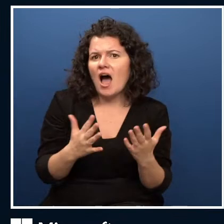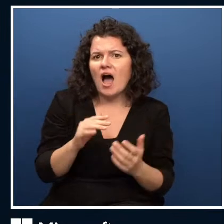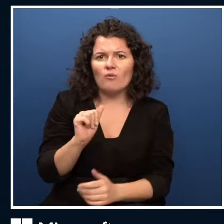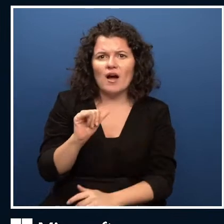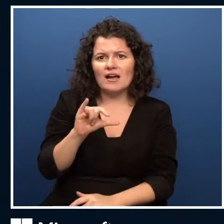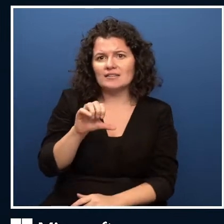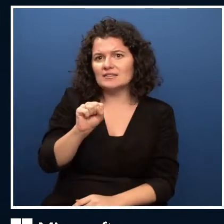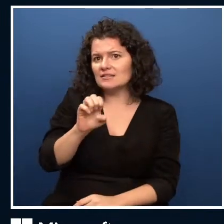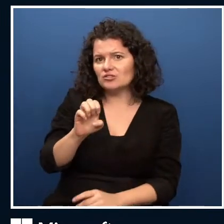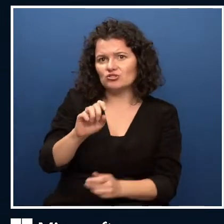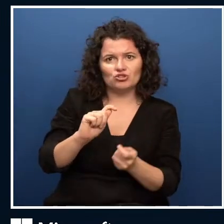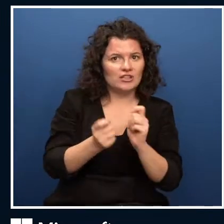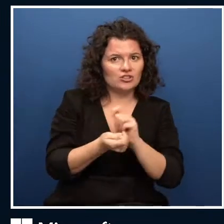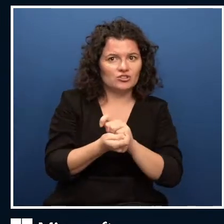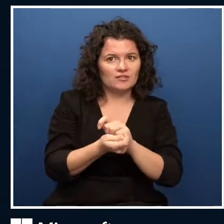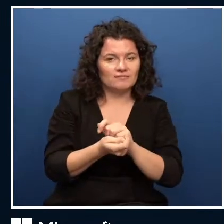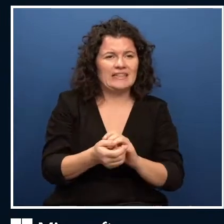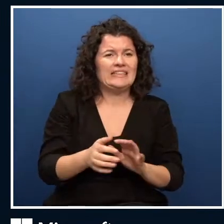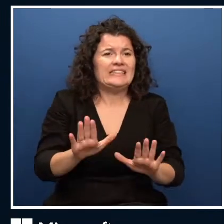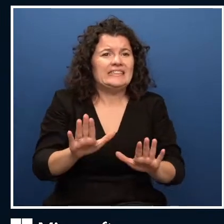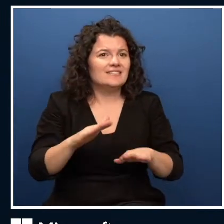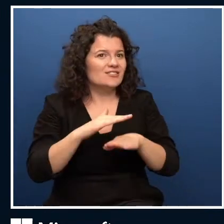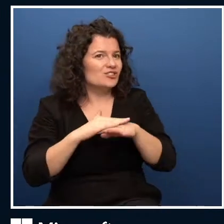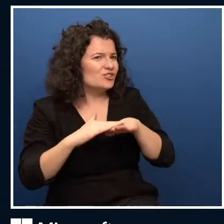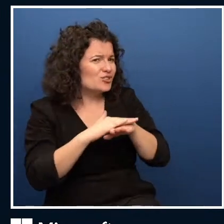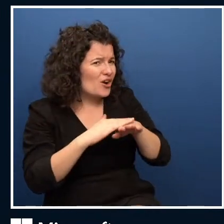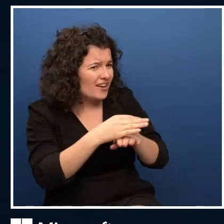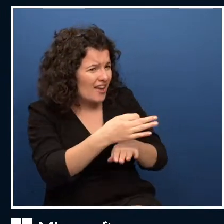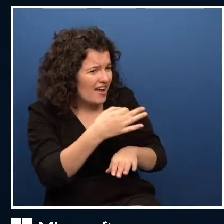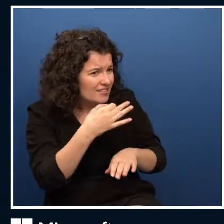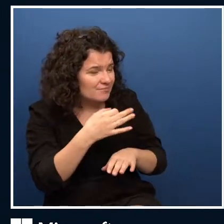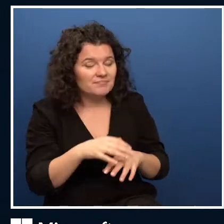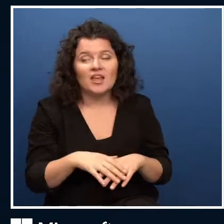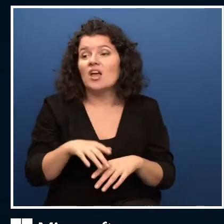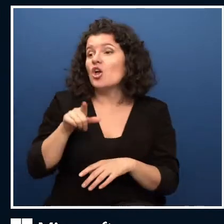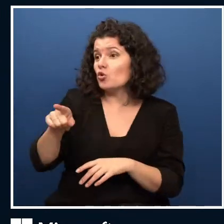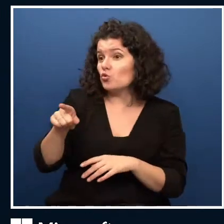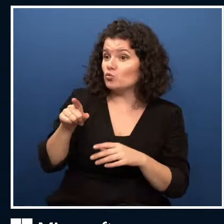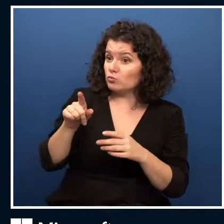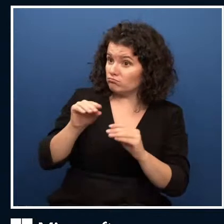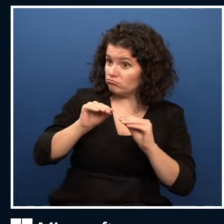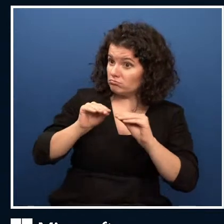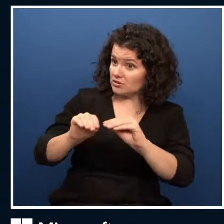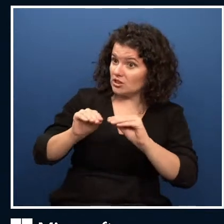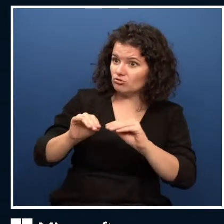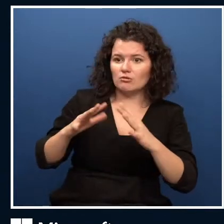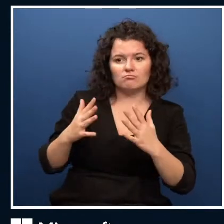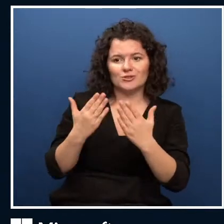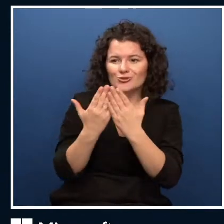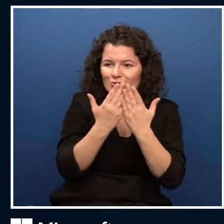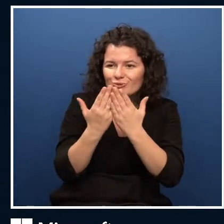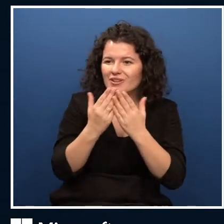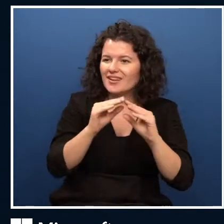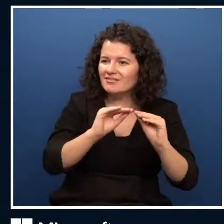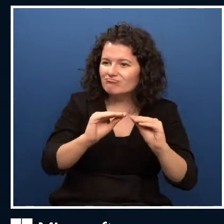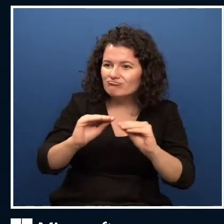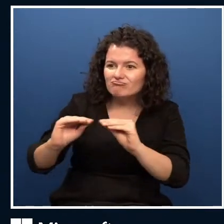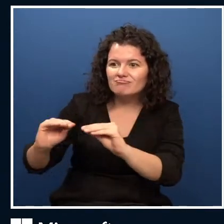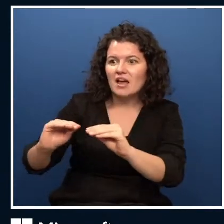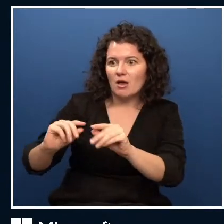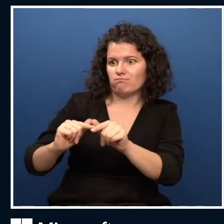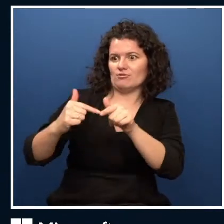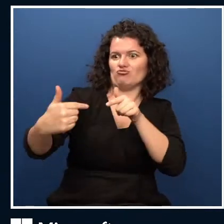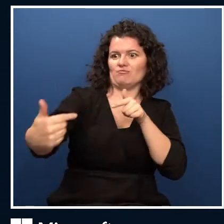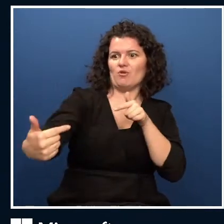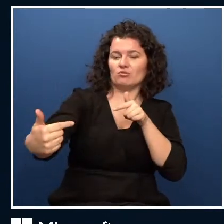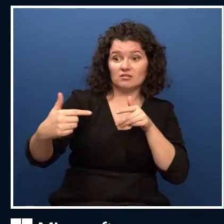Sorry, can I get the question again? Yeah, so, have you had to change the way you work with students now, moving to a remote basis?